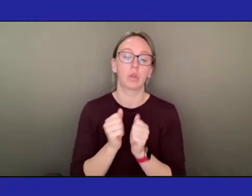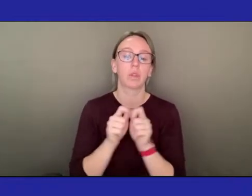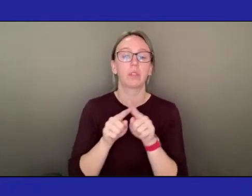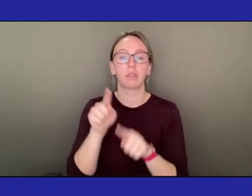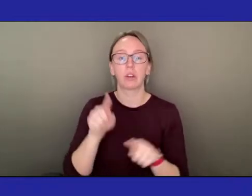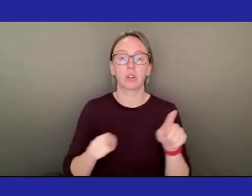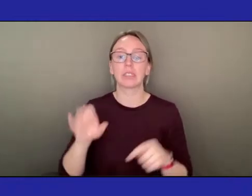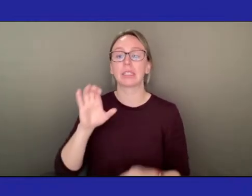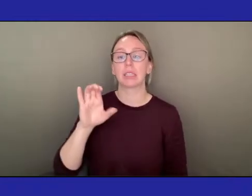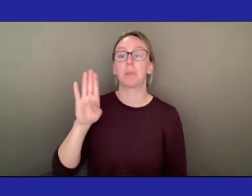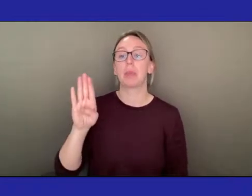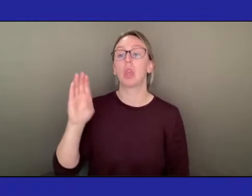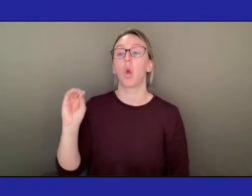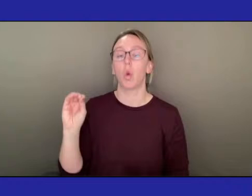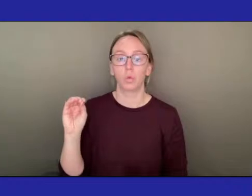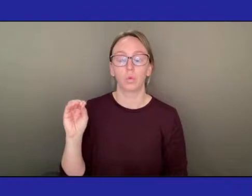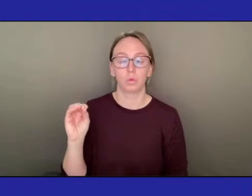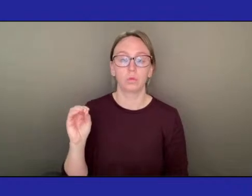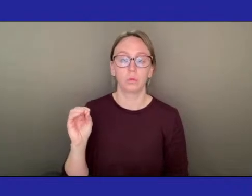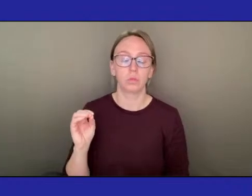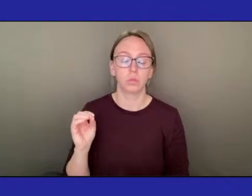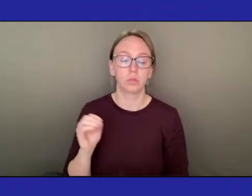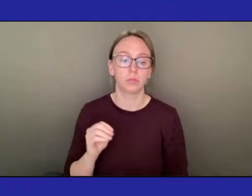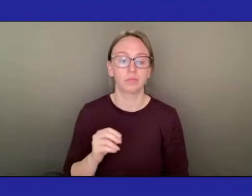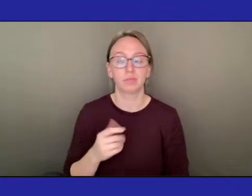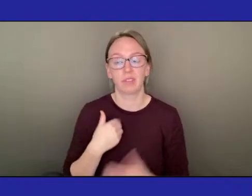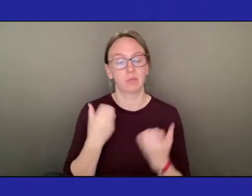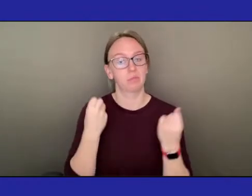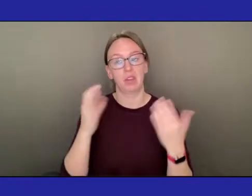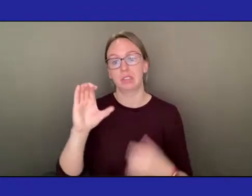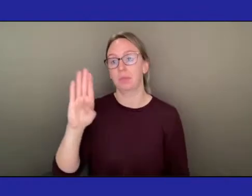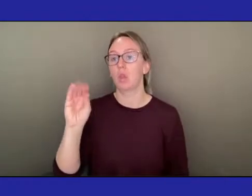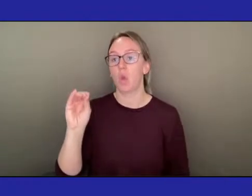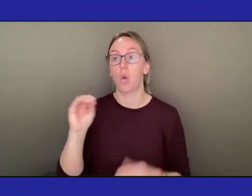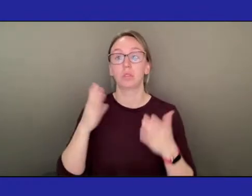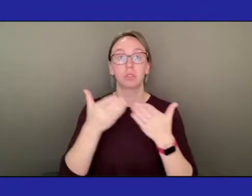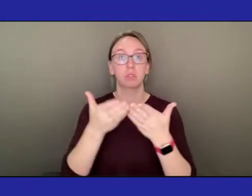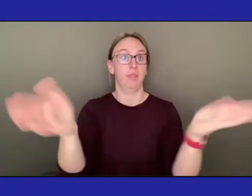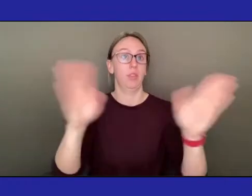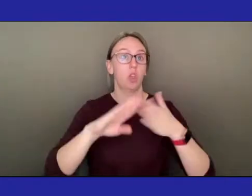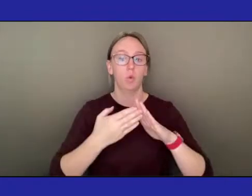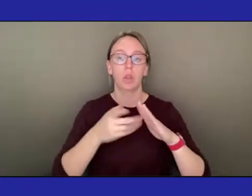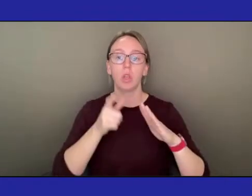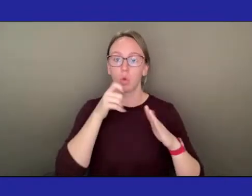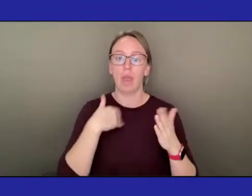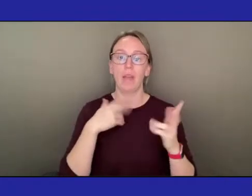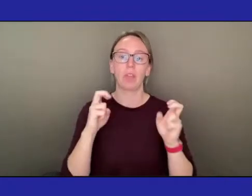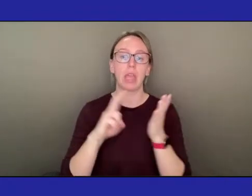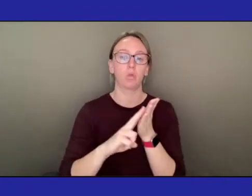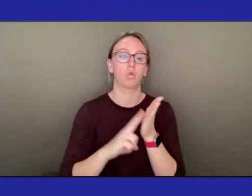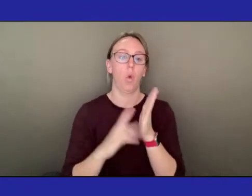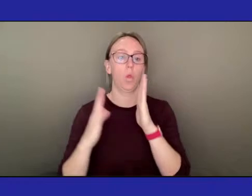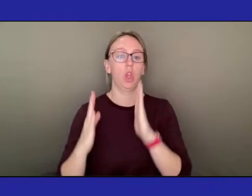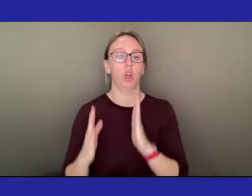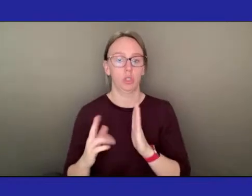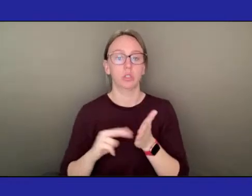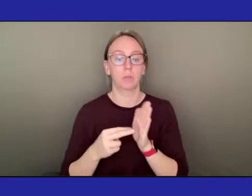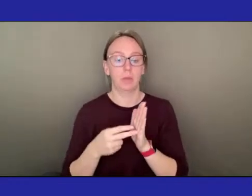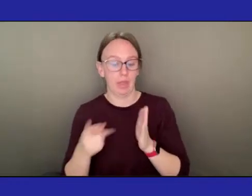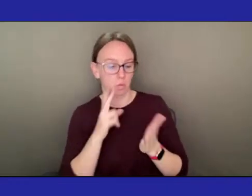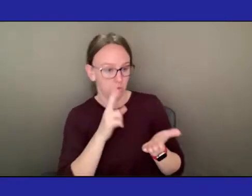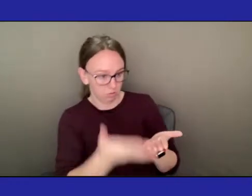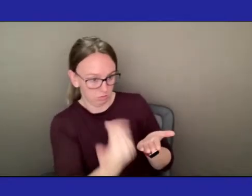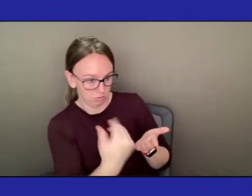CBOs. There is a number of CBOs in the community who have enrollers, and so they enroll some of